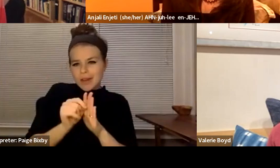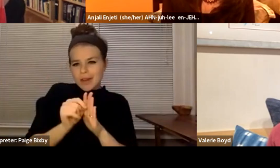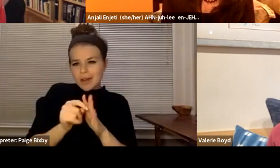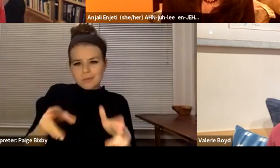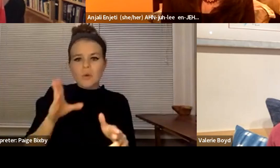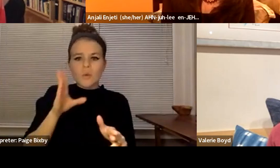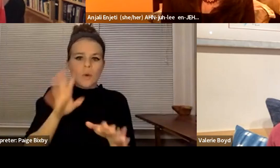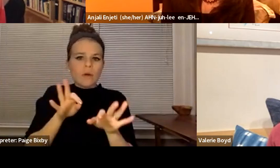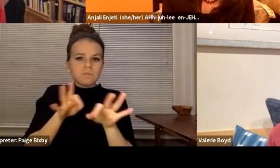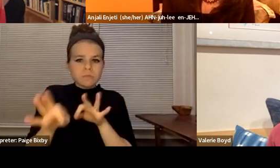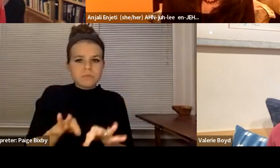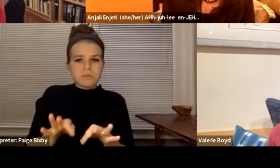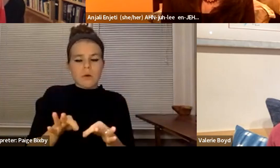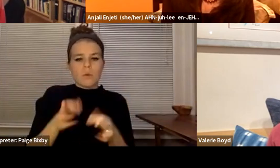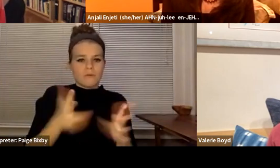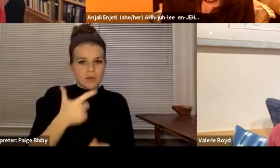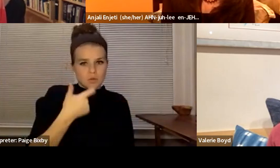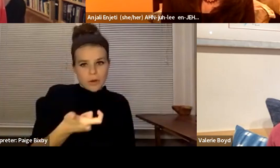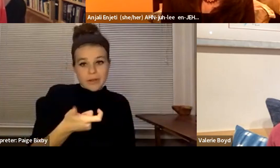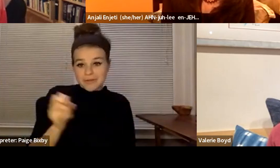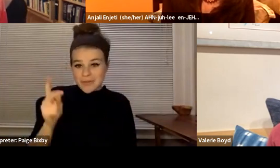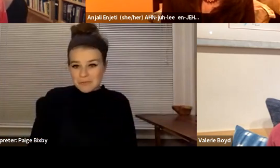description of it on the other side, just a moment.